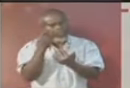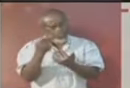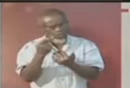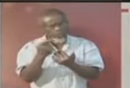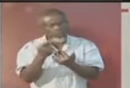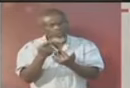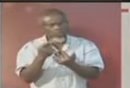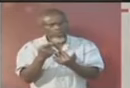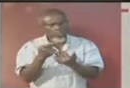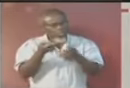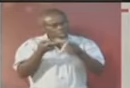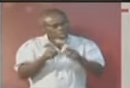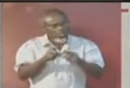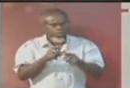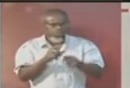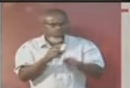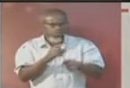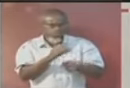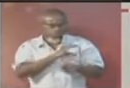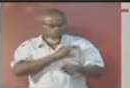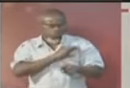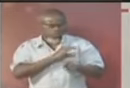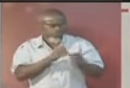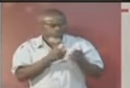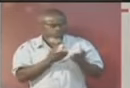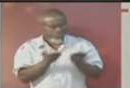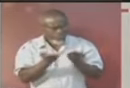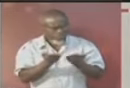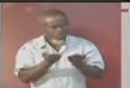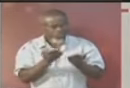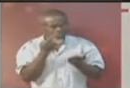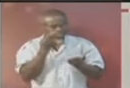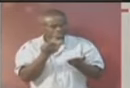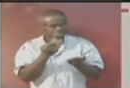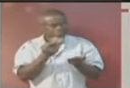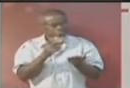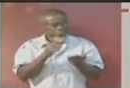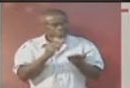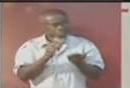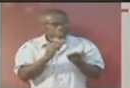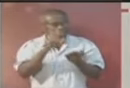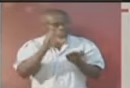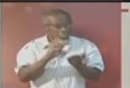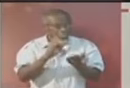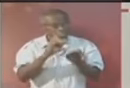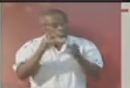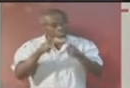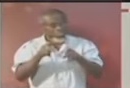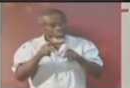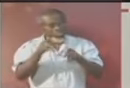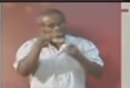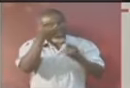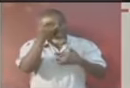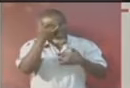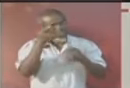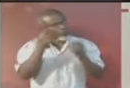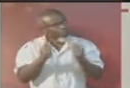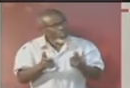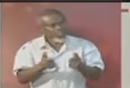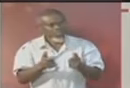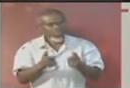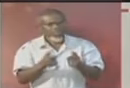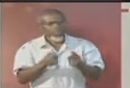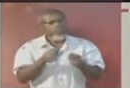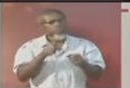and other services, you can have 200 people infected in a short period of time, which actually creates a lot of contacts and can get that number back up very